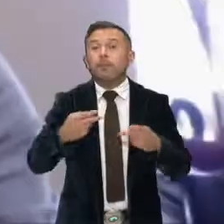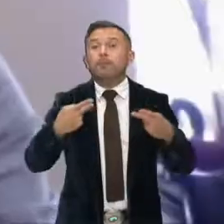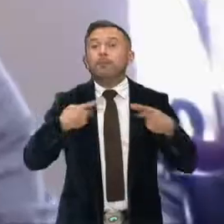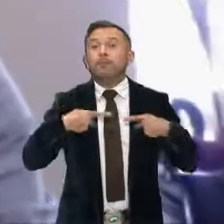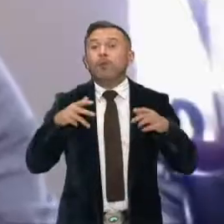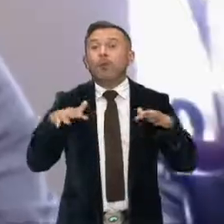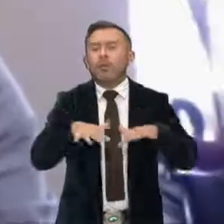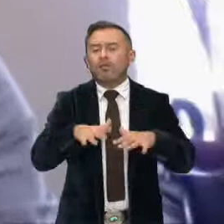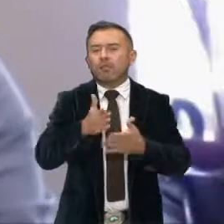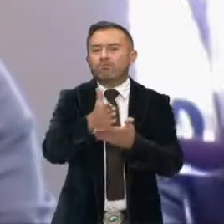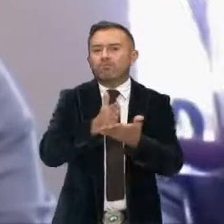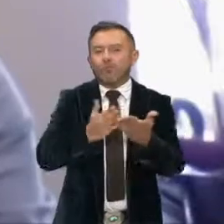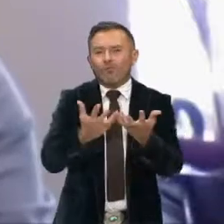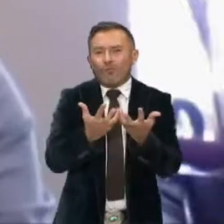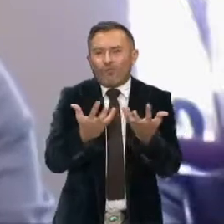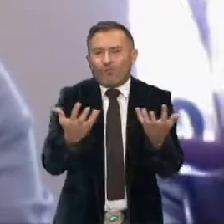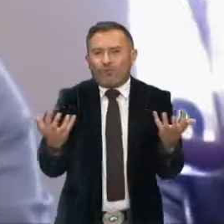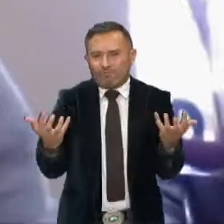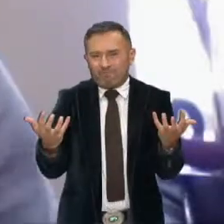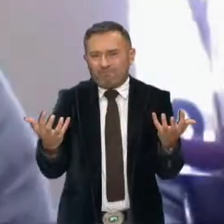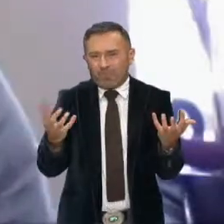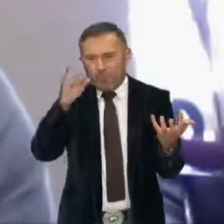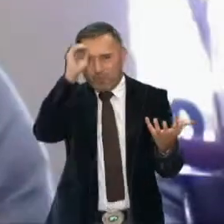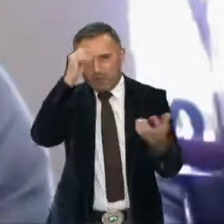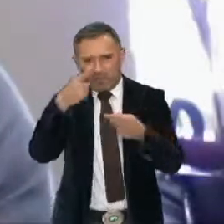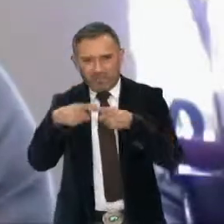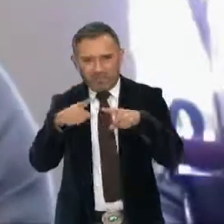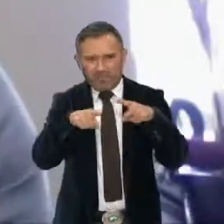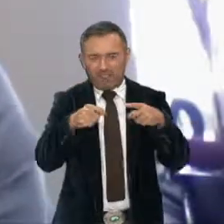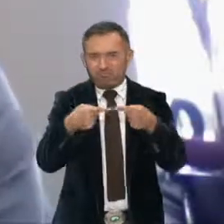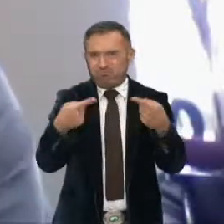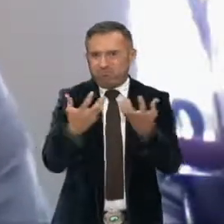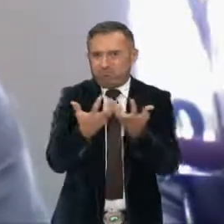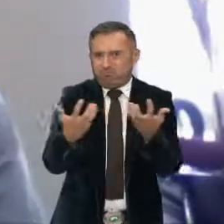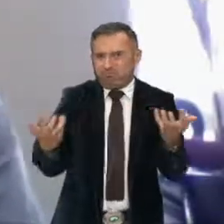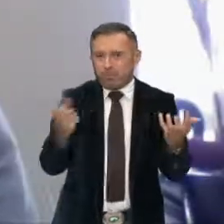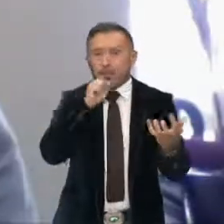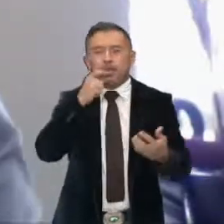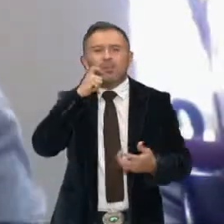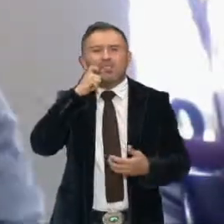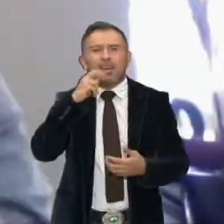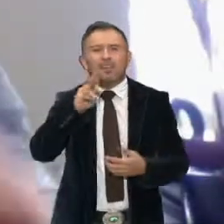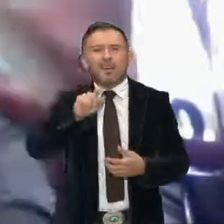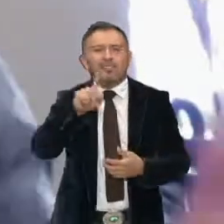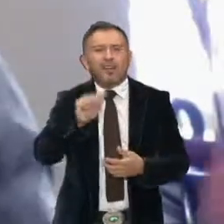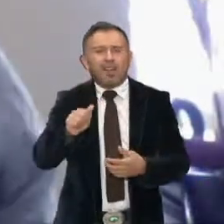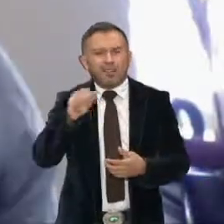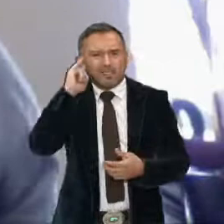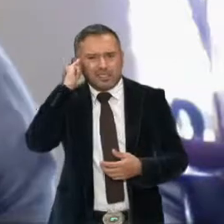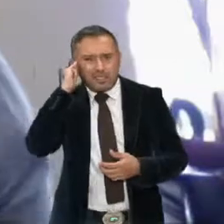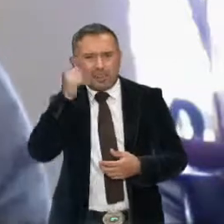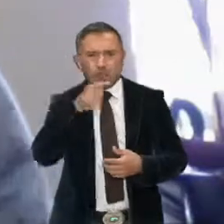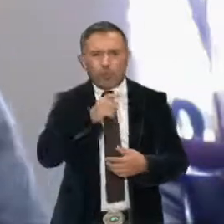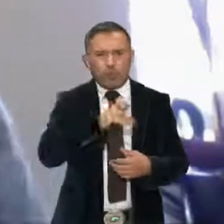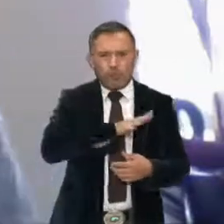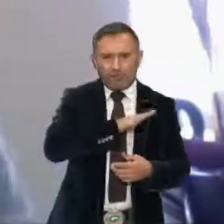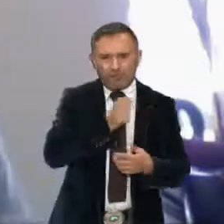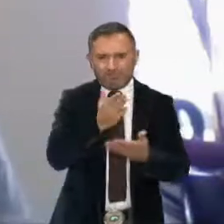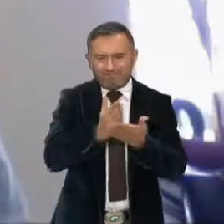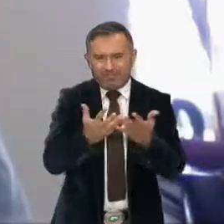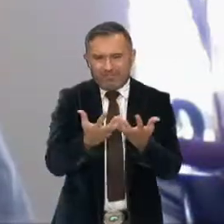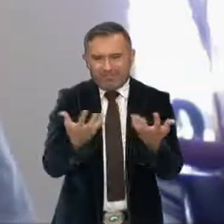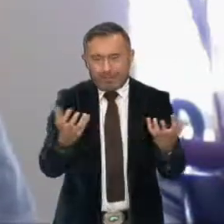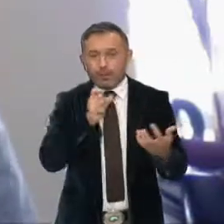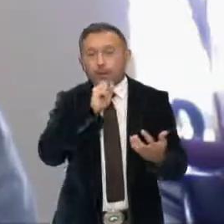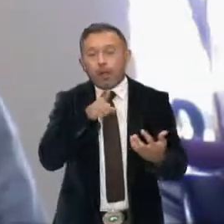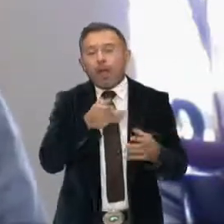we had a polarized constituency from an ethnic and political standpoint over democracy. There was